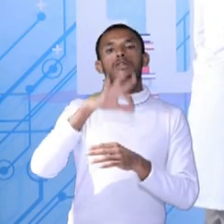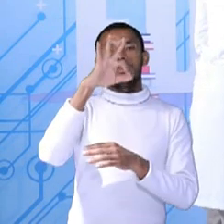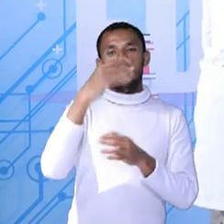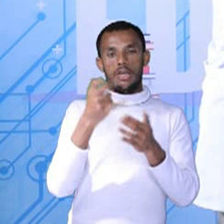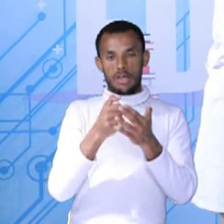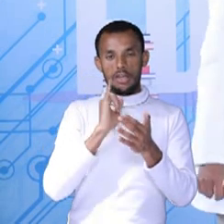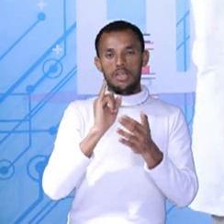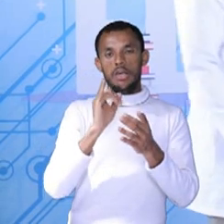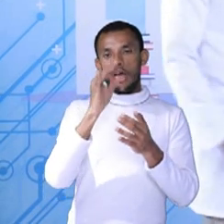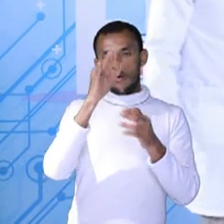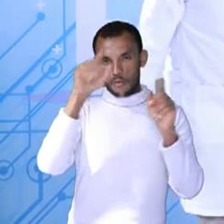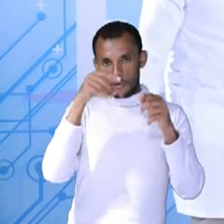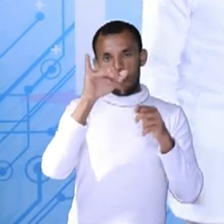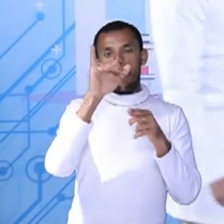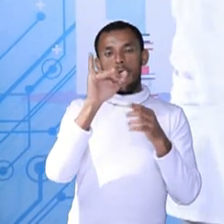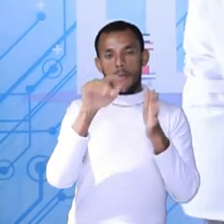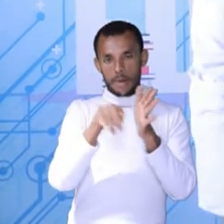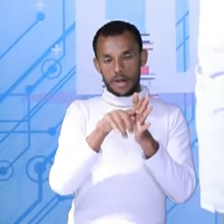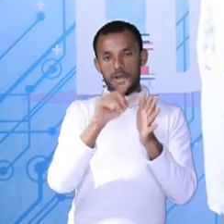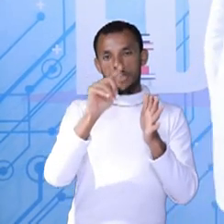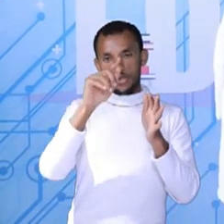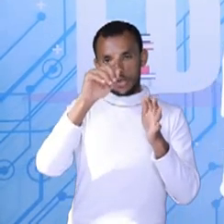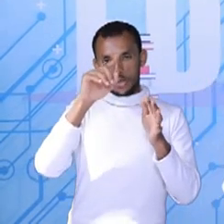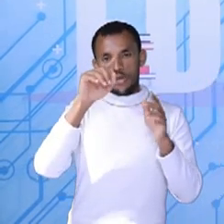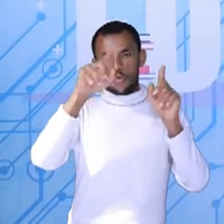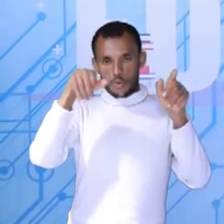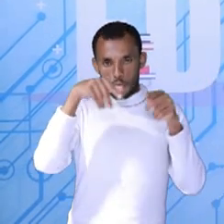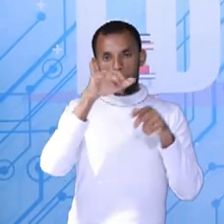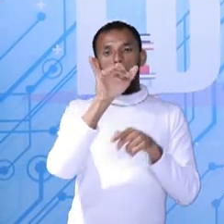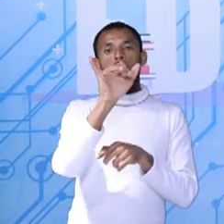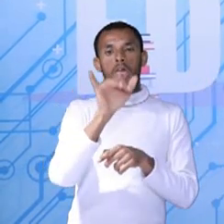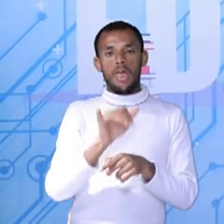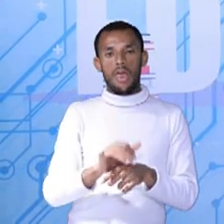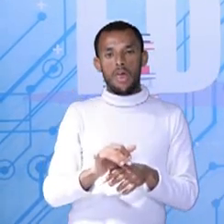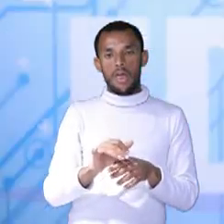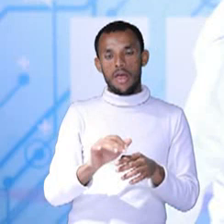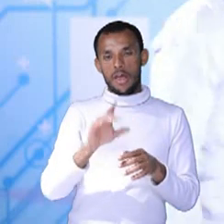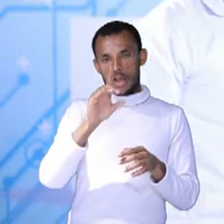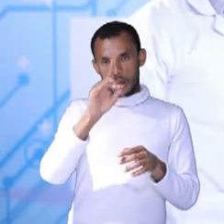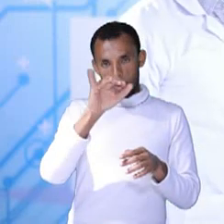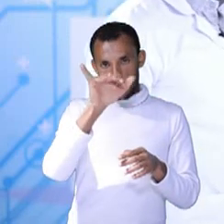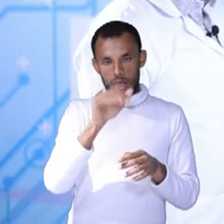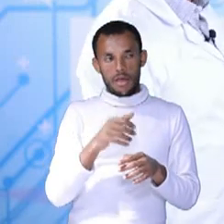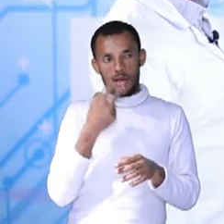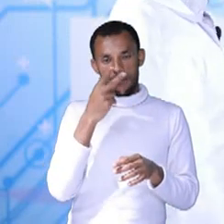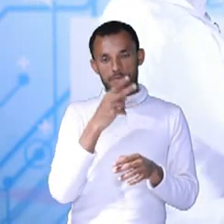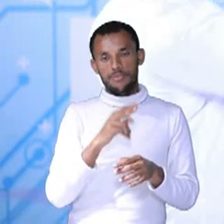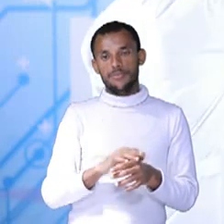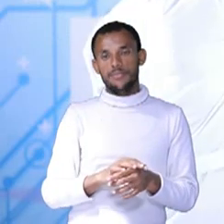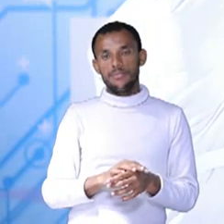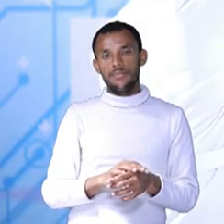So it is f of y minus g of y minus g of y dy here,